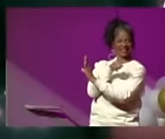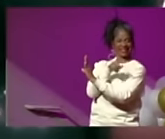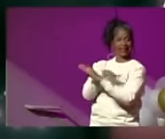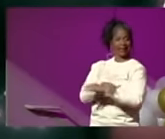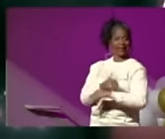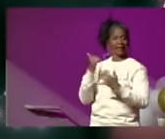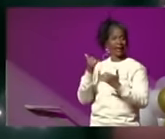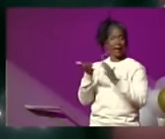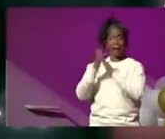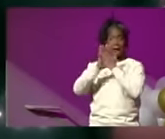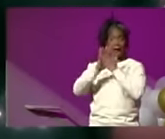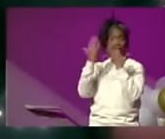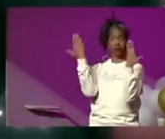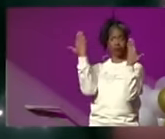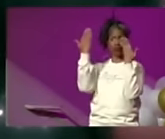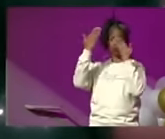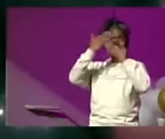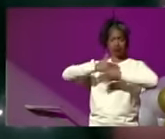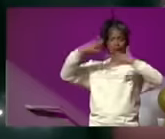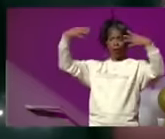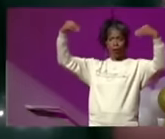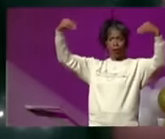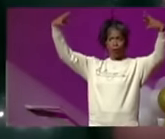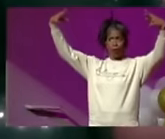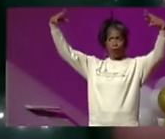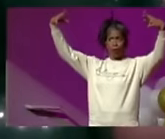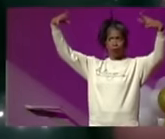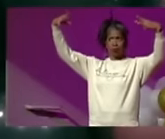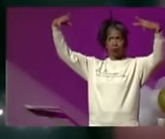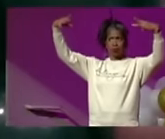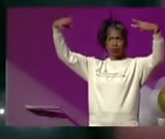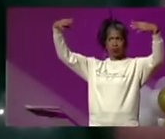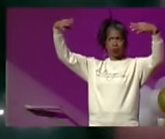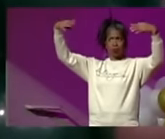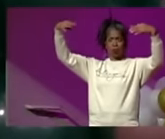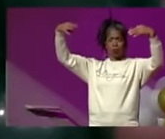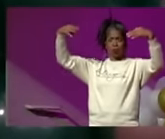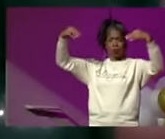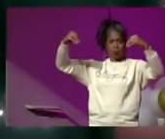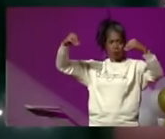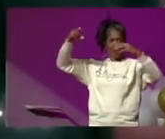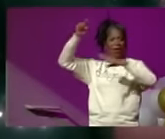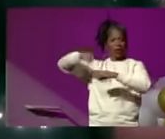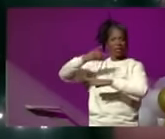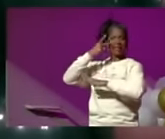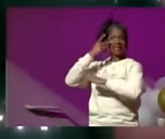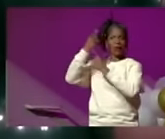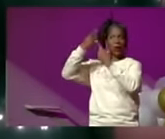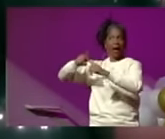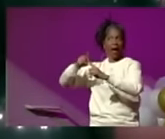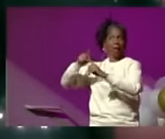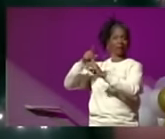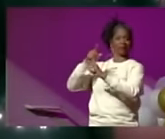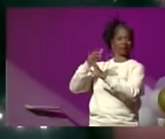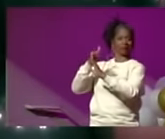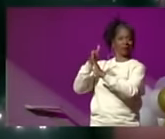It got dark in order for us to see what was on the way.